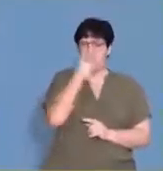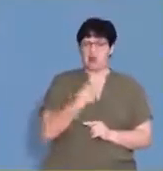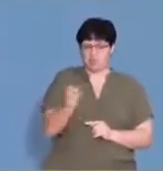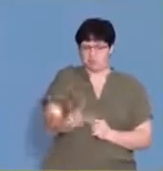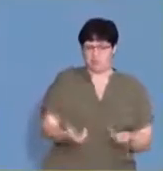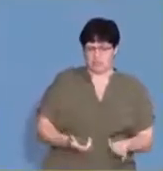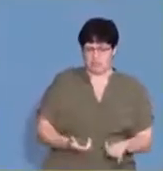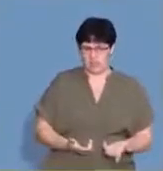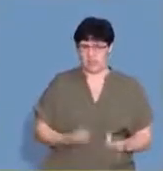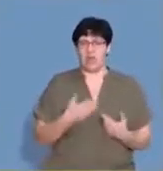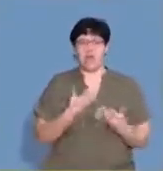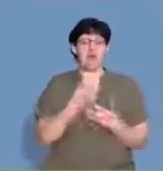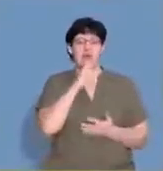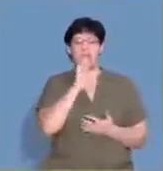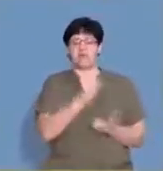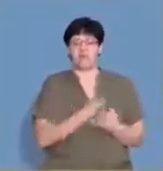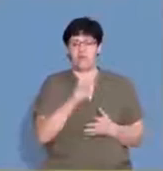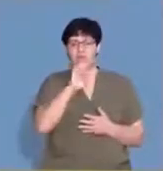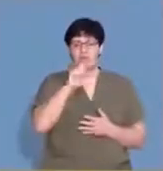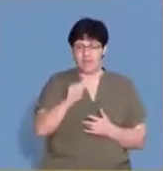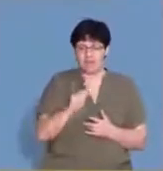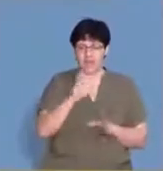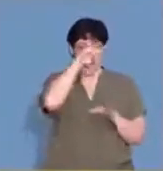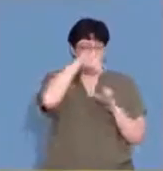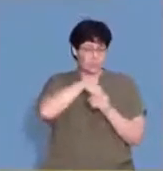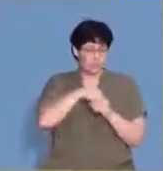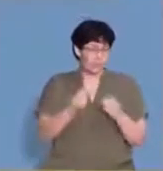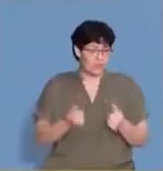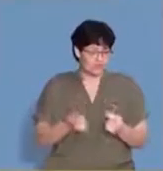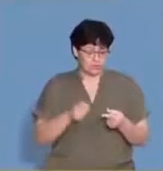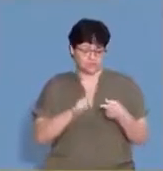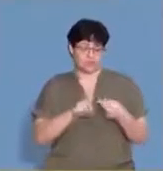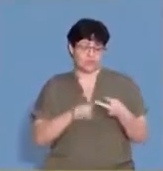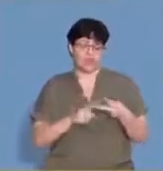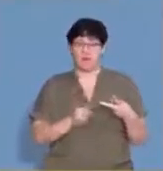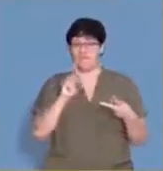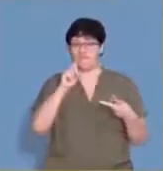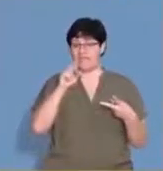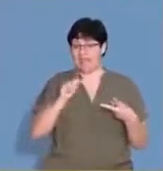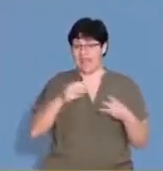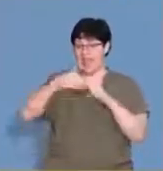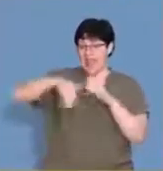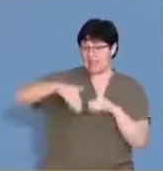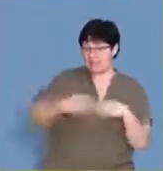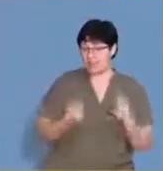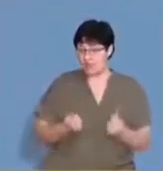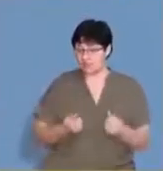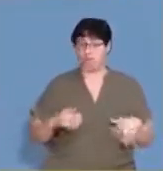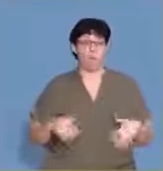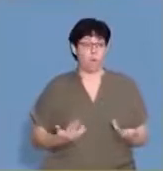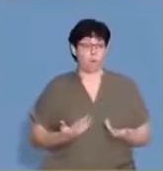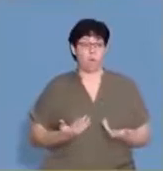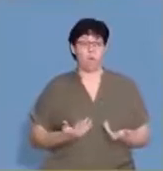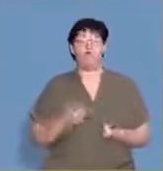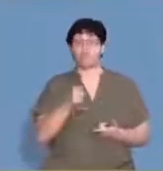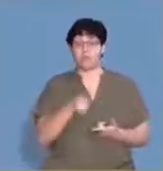me? So they can ask you for the VAT inclusive amount, they can ask you for the VAT exclusive amount, or they can